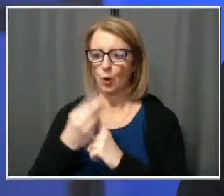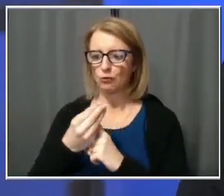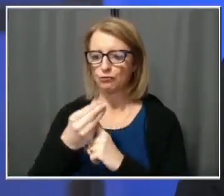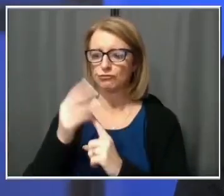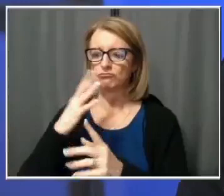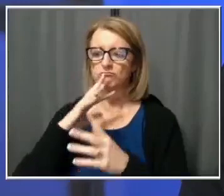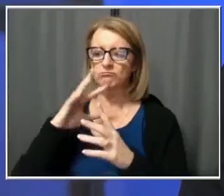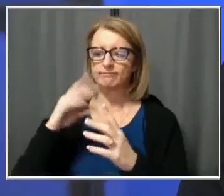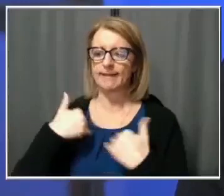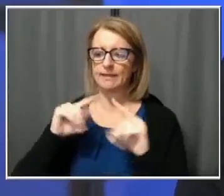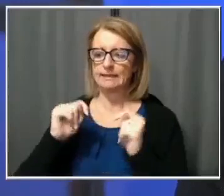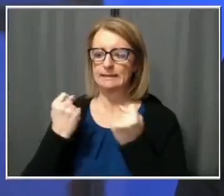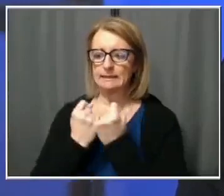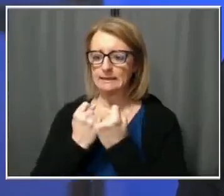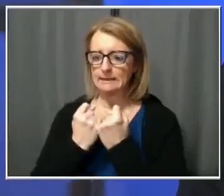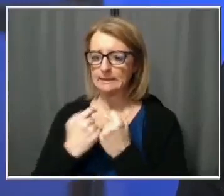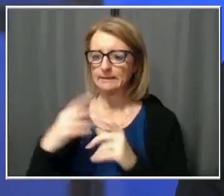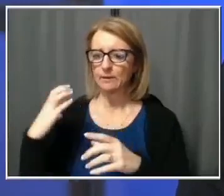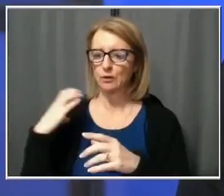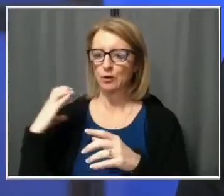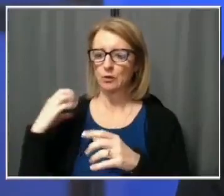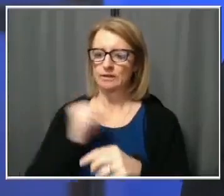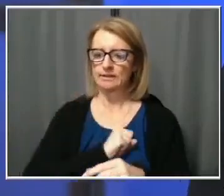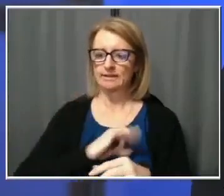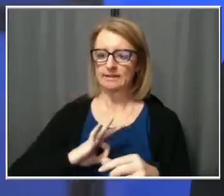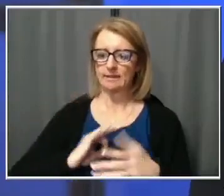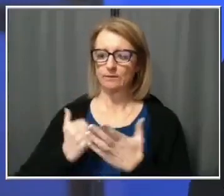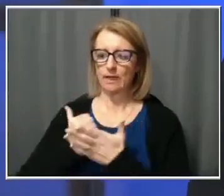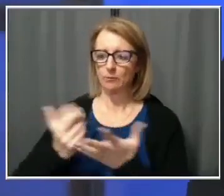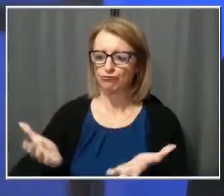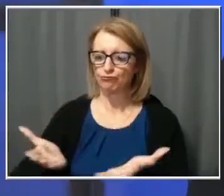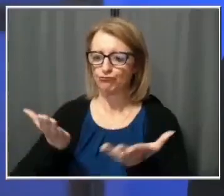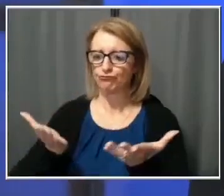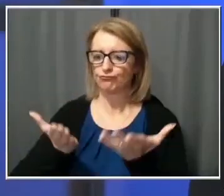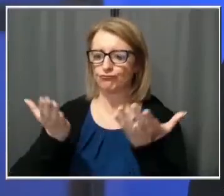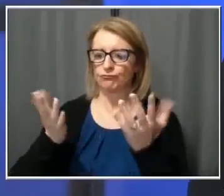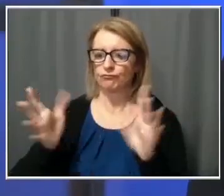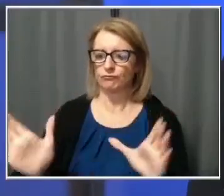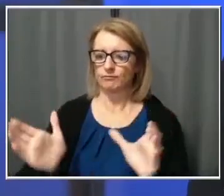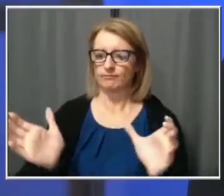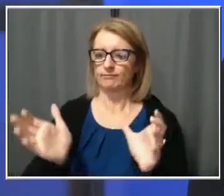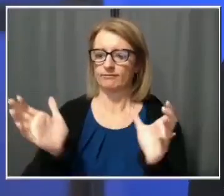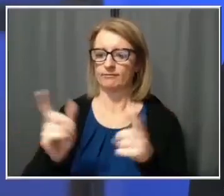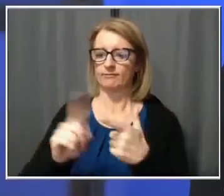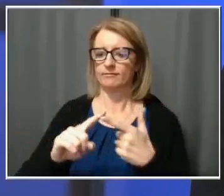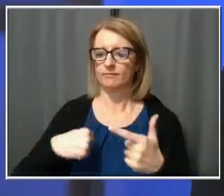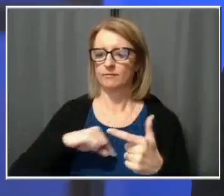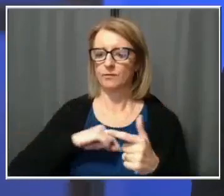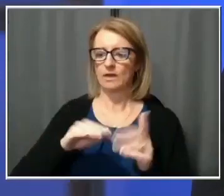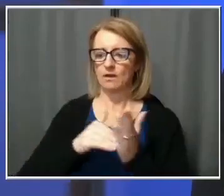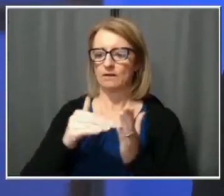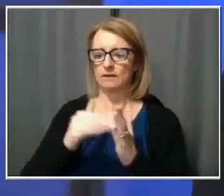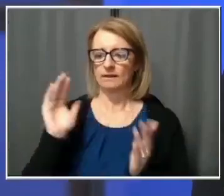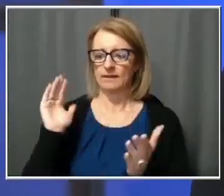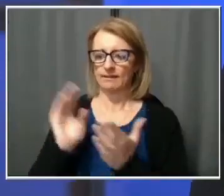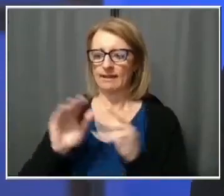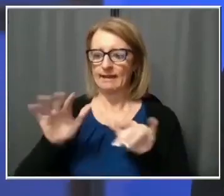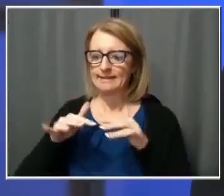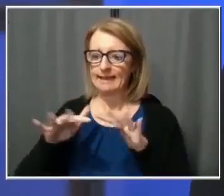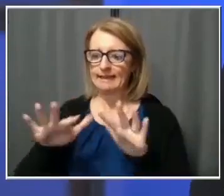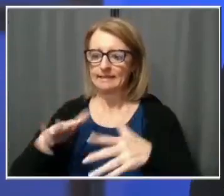a team, having a coaching staff to lift you up and encourage you. So oftentimes what we find is that there's less anxiety and